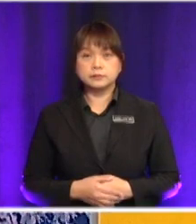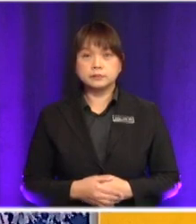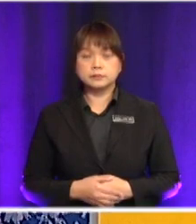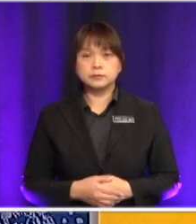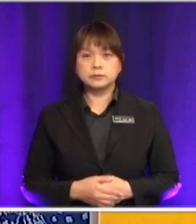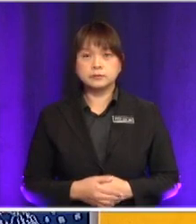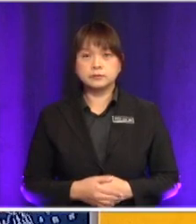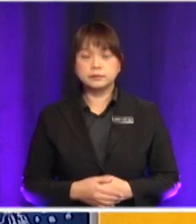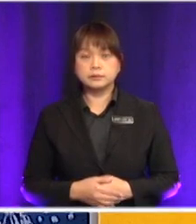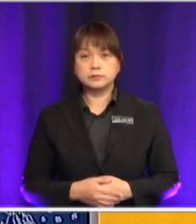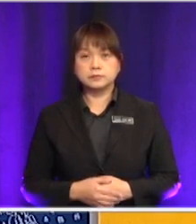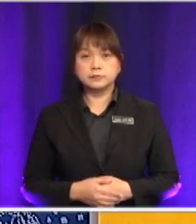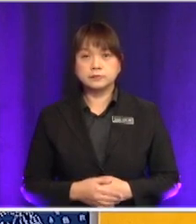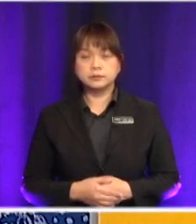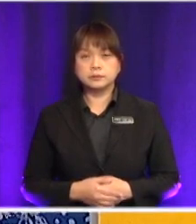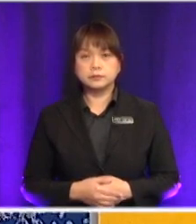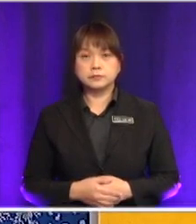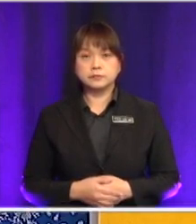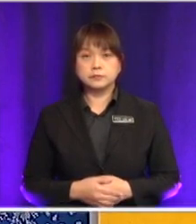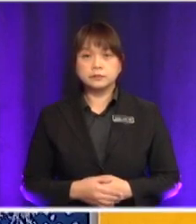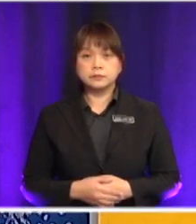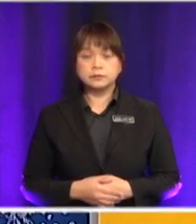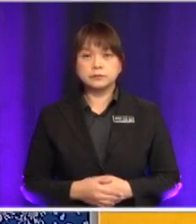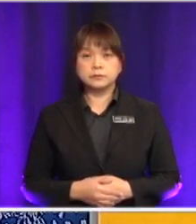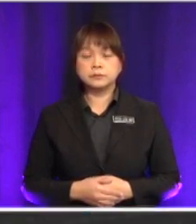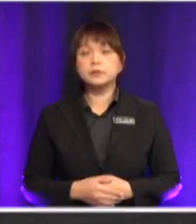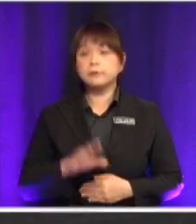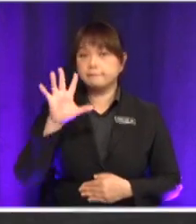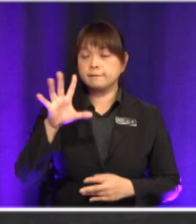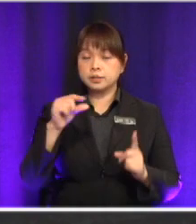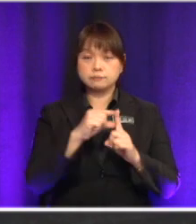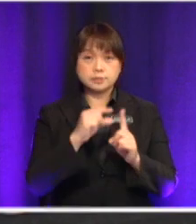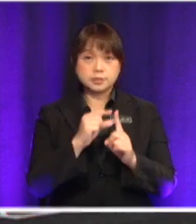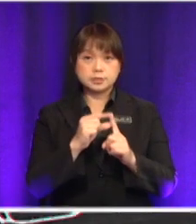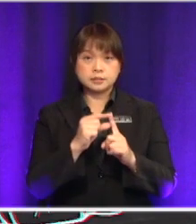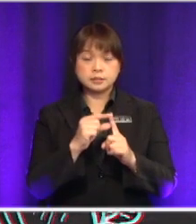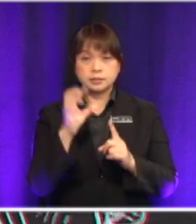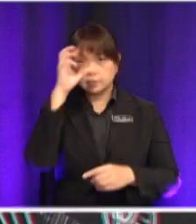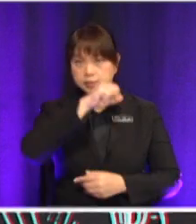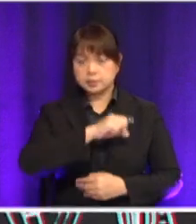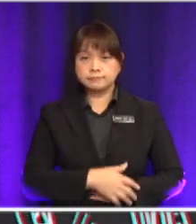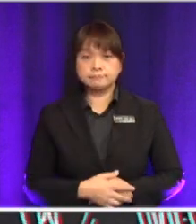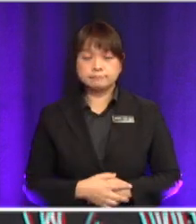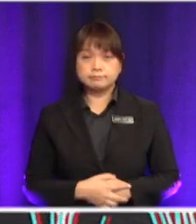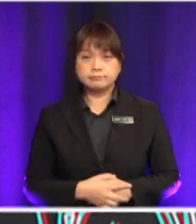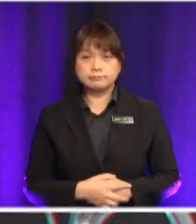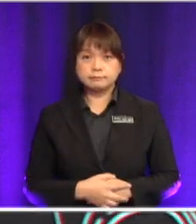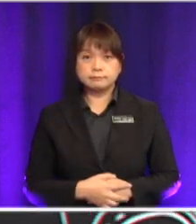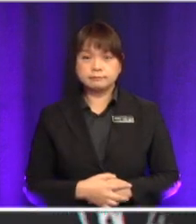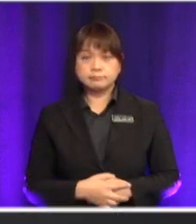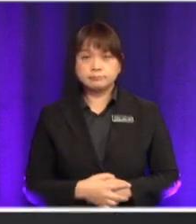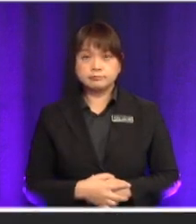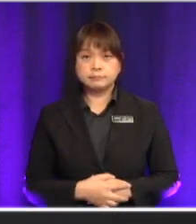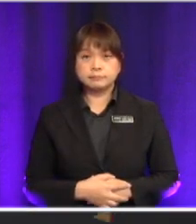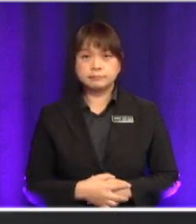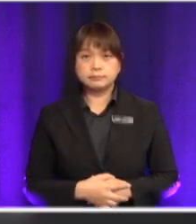to guess, which are... Anybody? Quickly, very quickly? Yes. They're very simple words. In fact, you can see them on the slide,